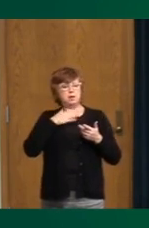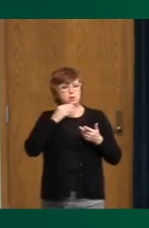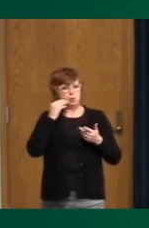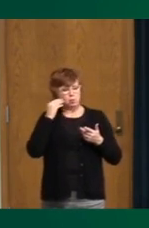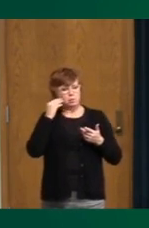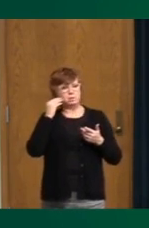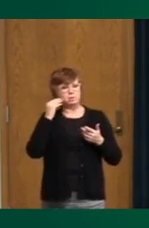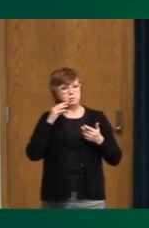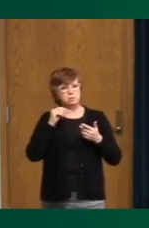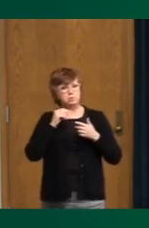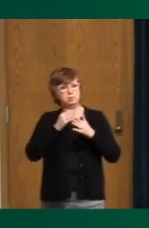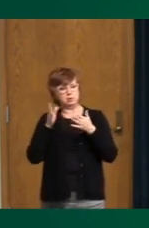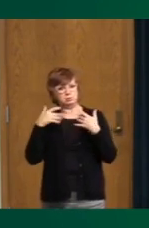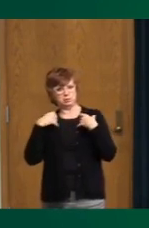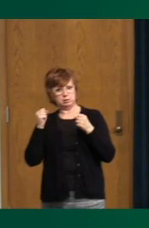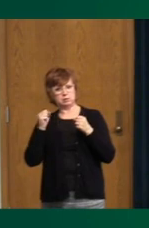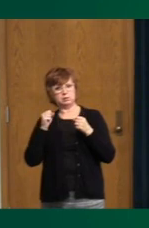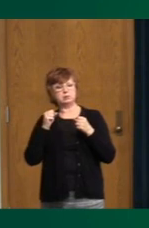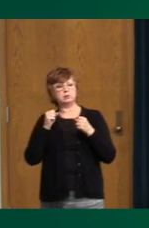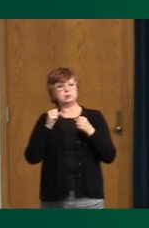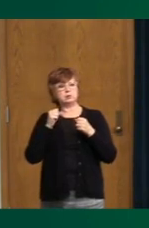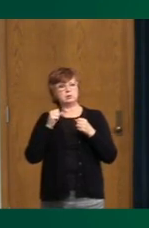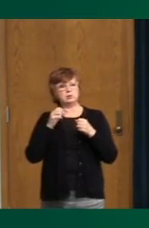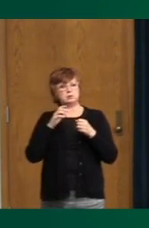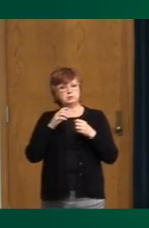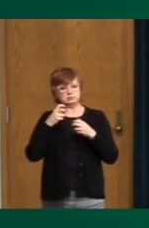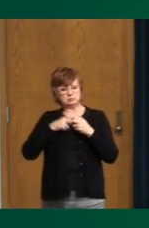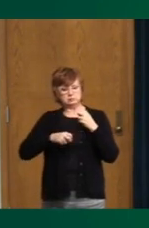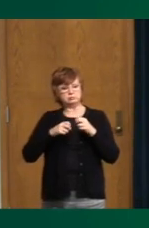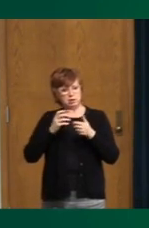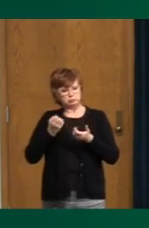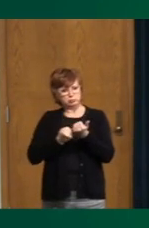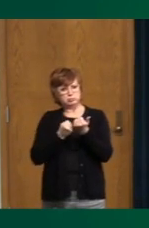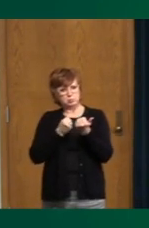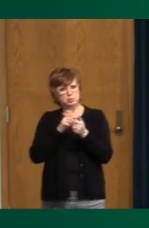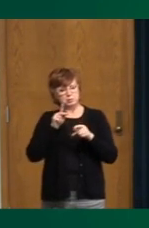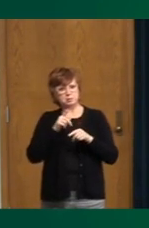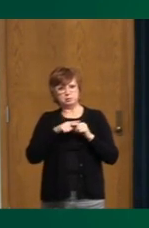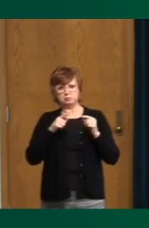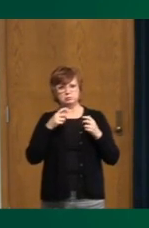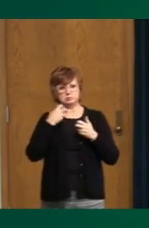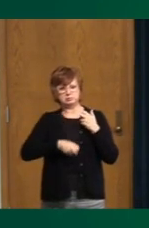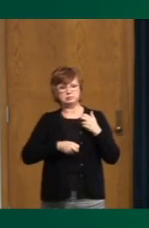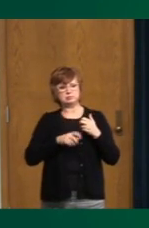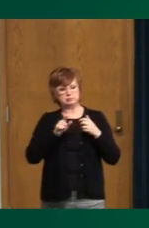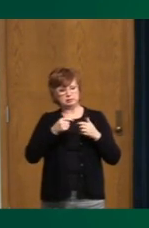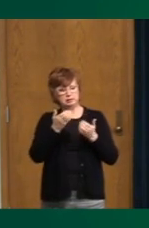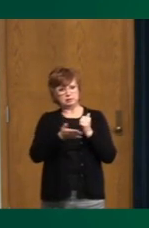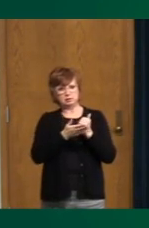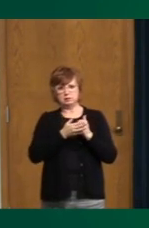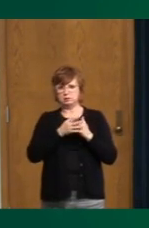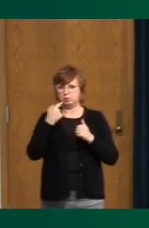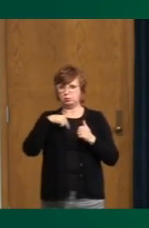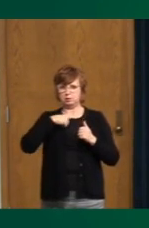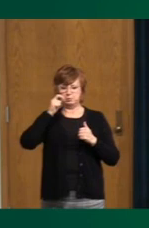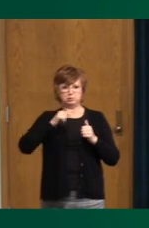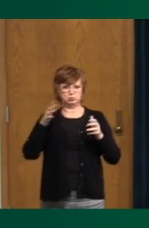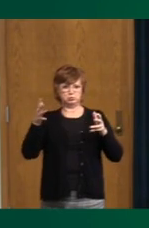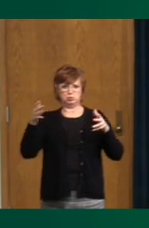there to support people who have difficulty isolating in home, because we do need to reduce the number of close contacts, because